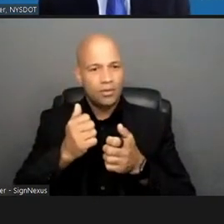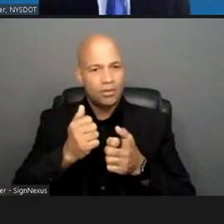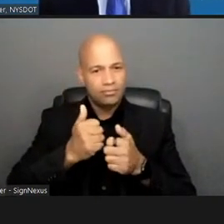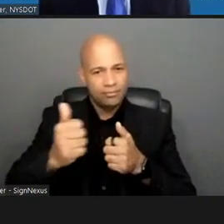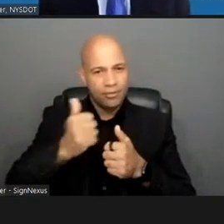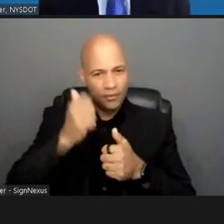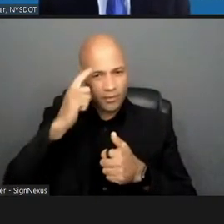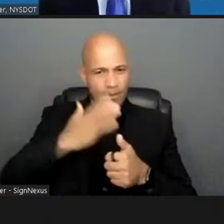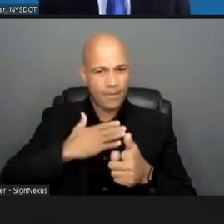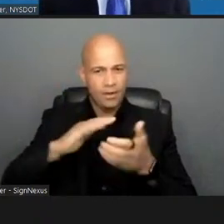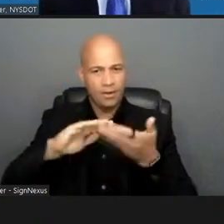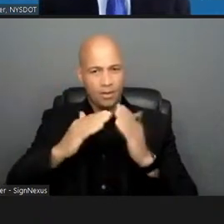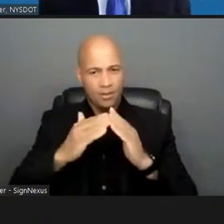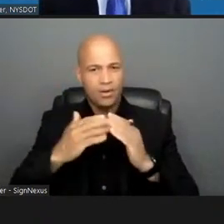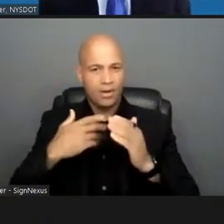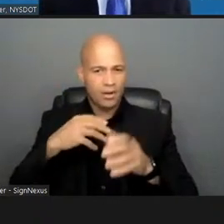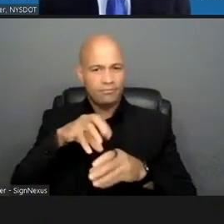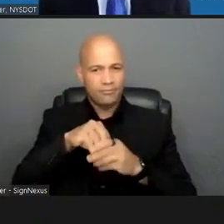foreign